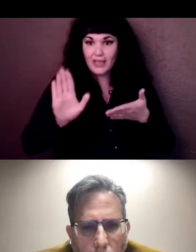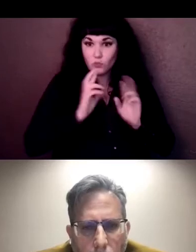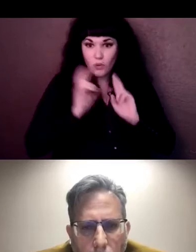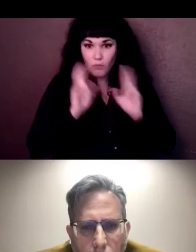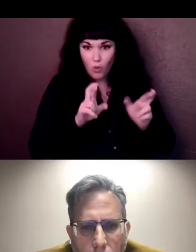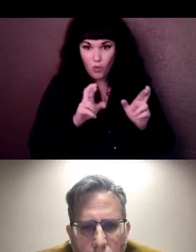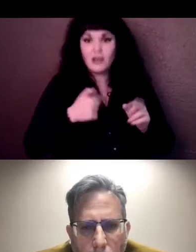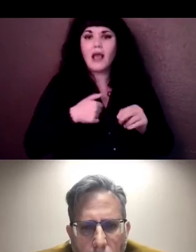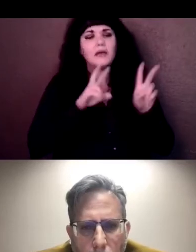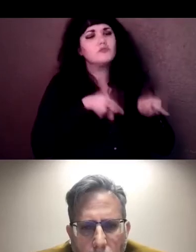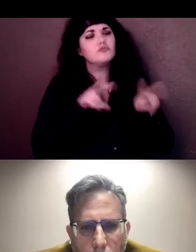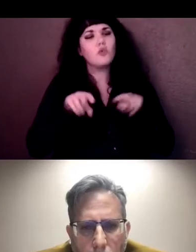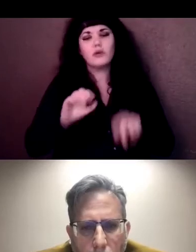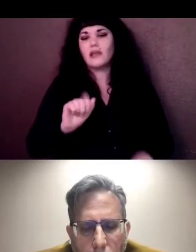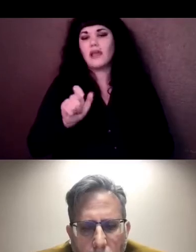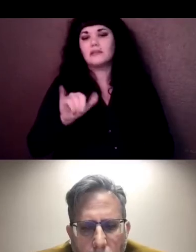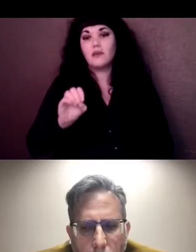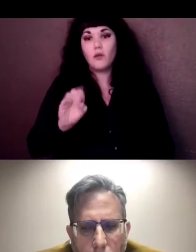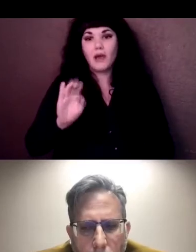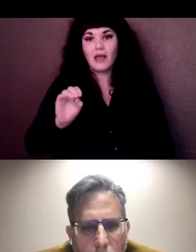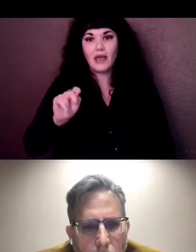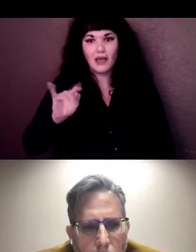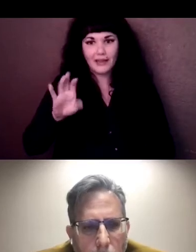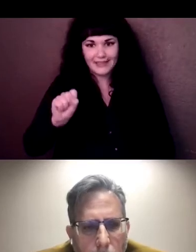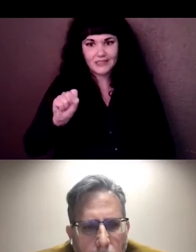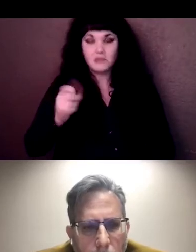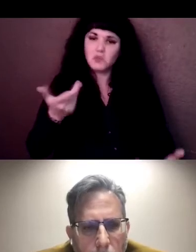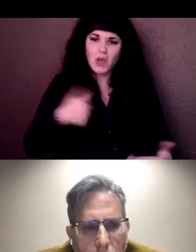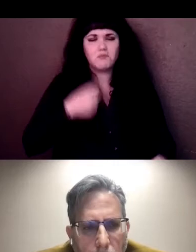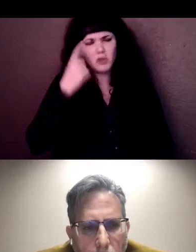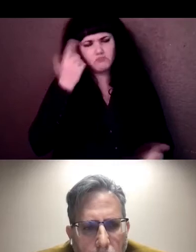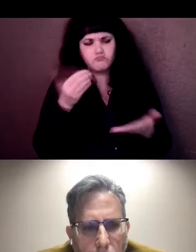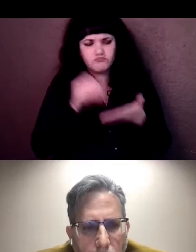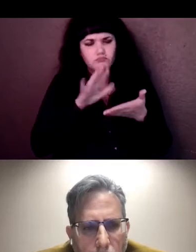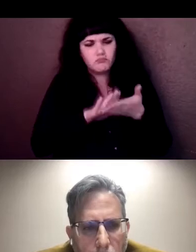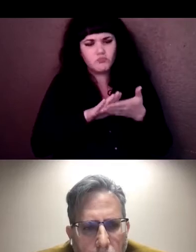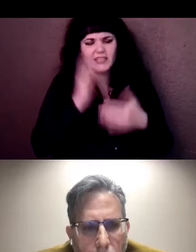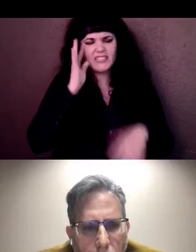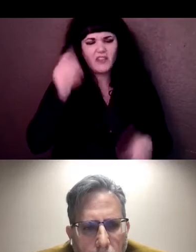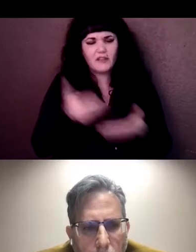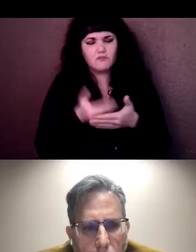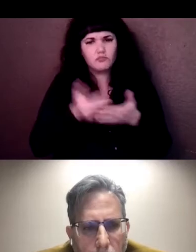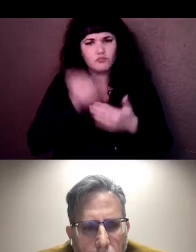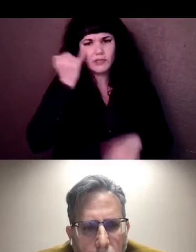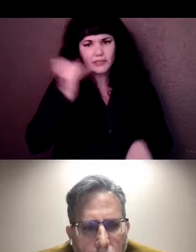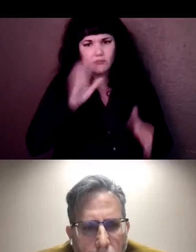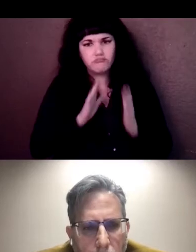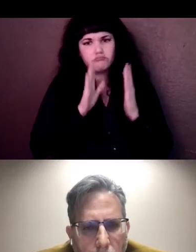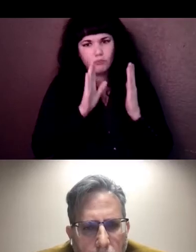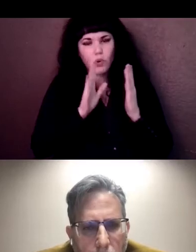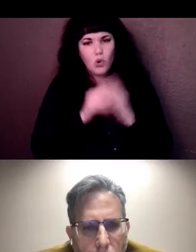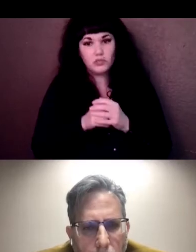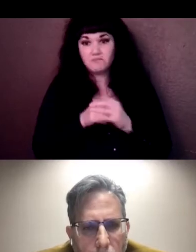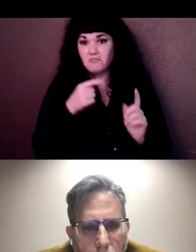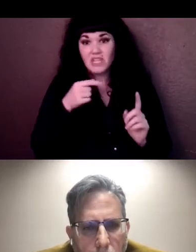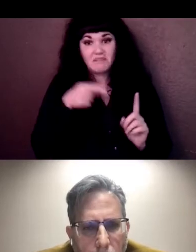as a resource because it is more of an innovative approach to this chronic pain management that he hasn't tried